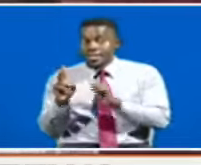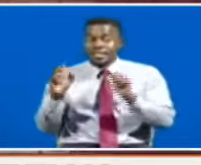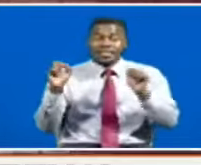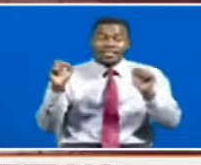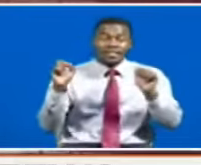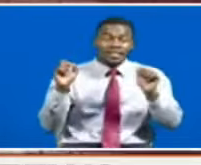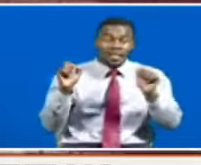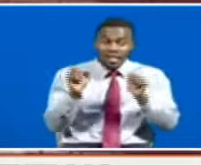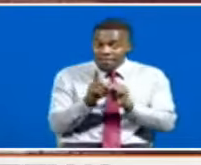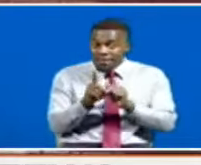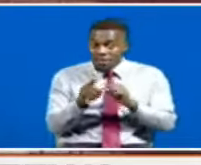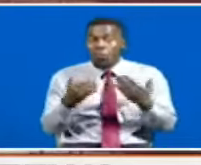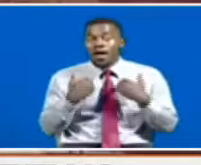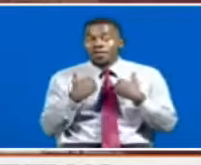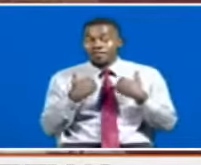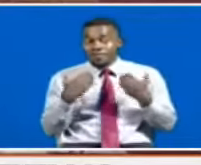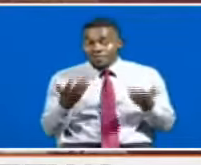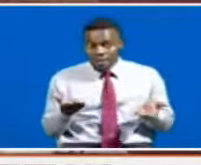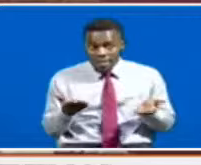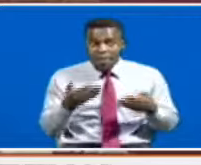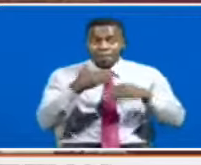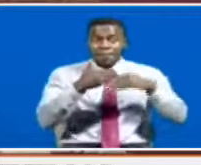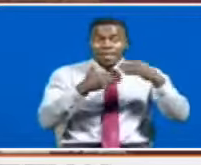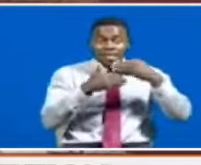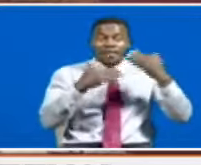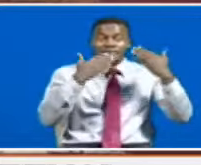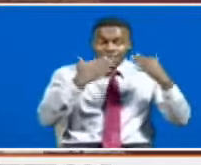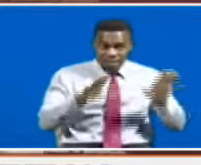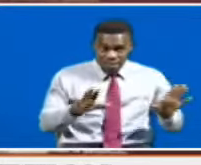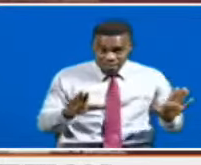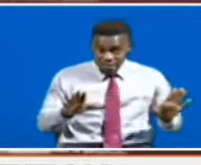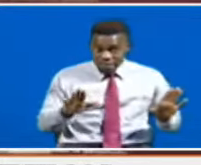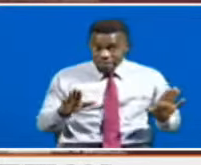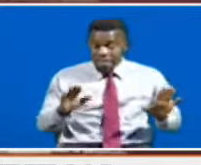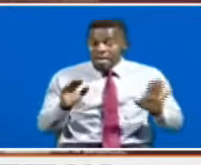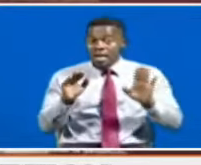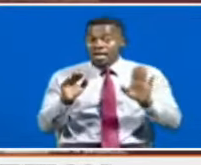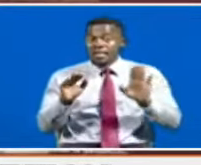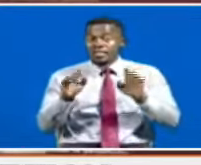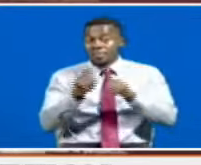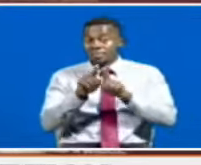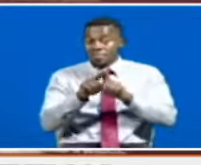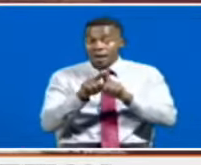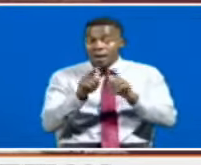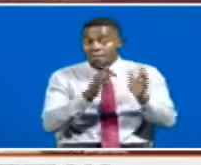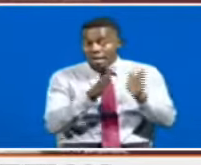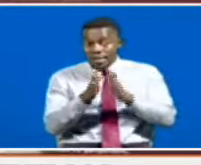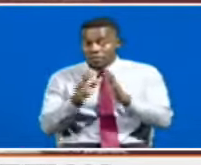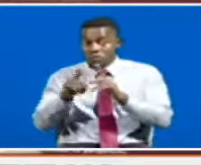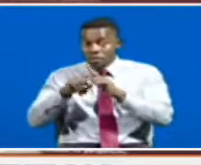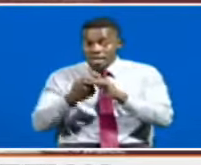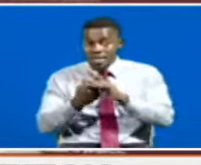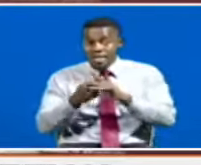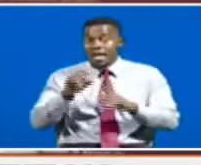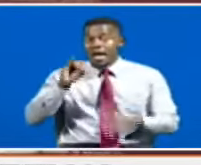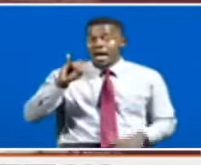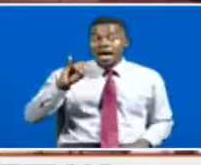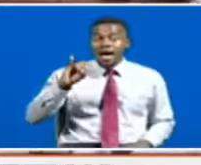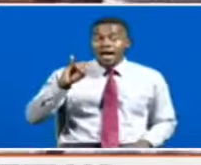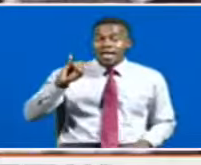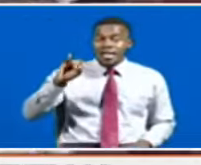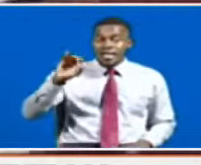which we already have the complex. We have already the buildings for it. We will have started our CBC,